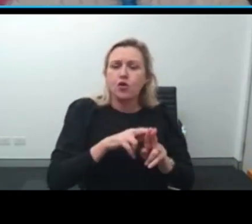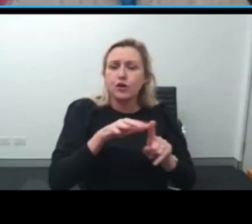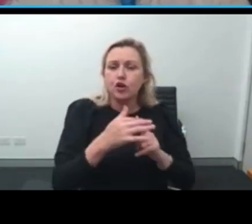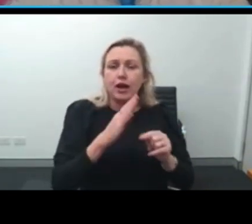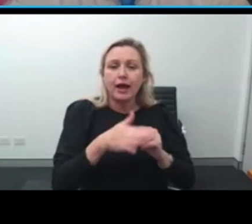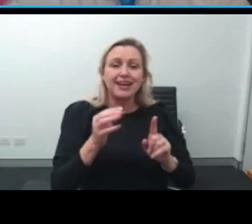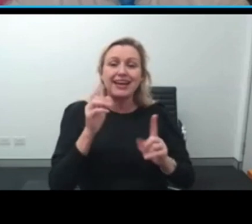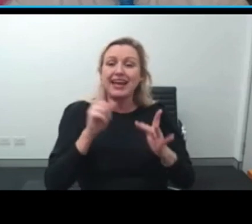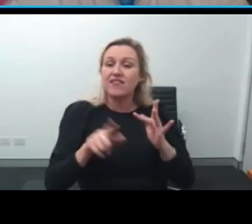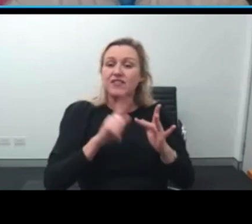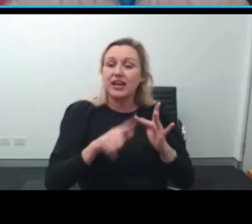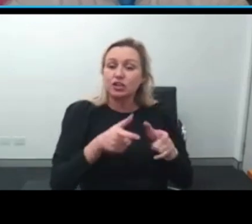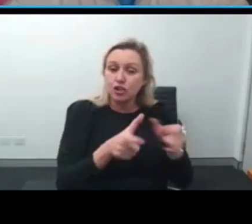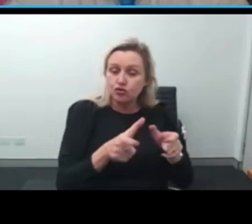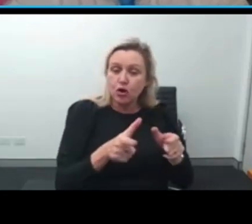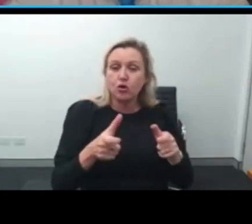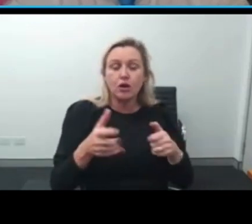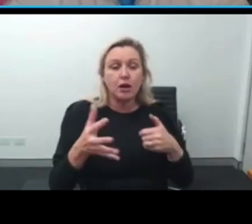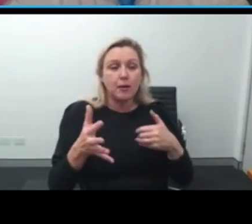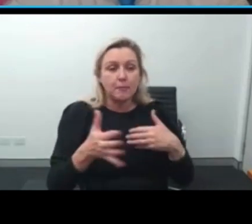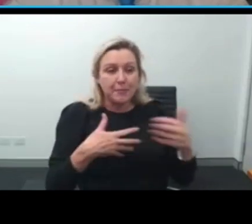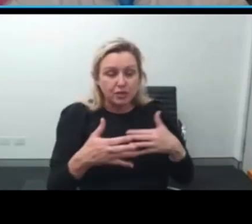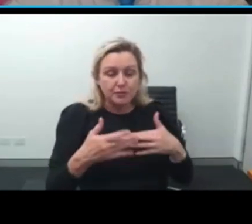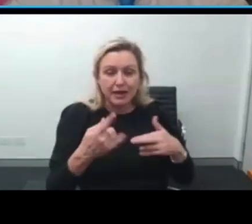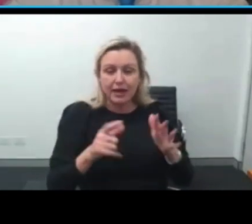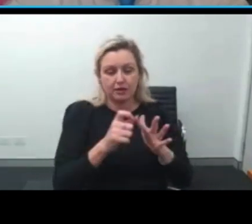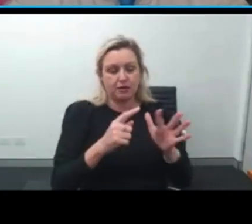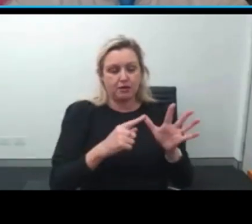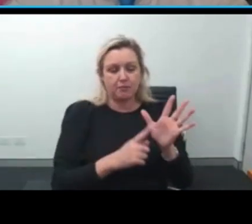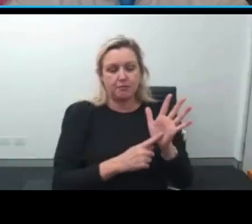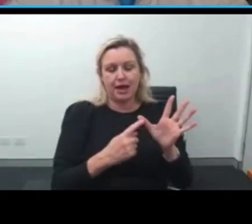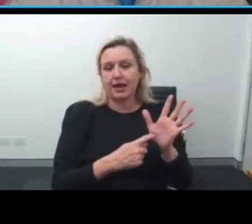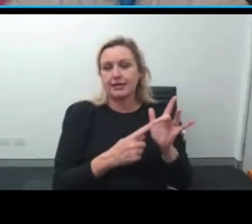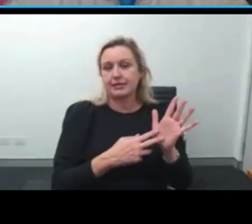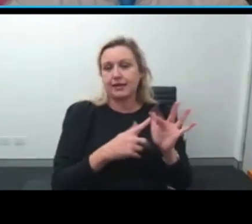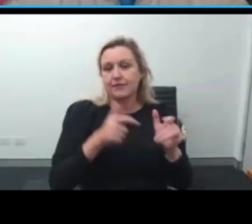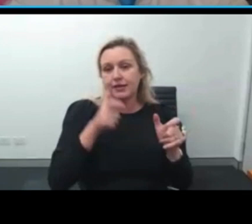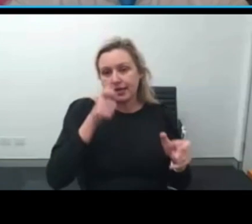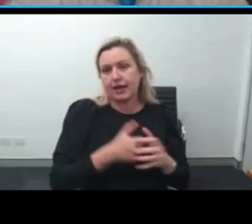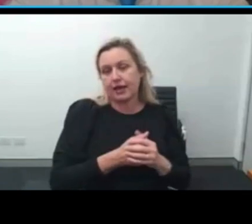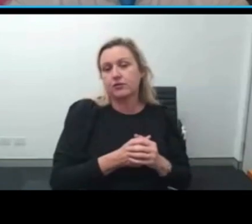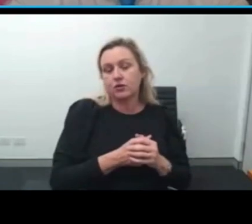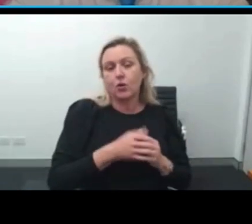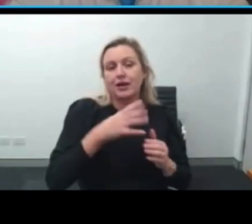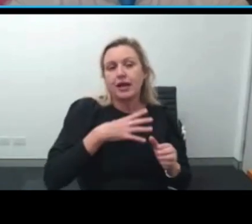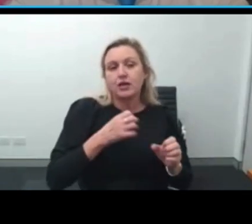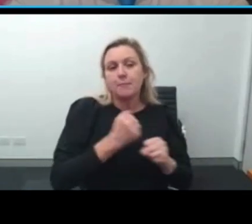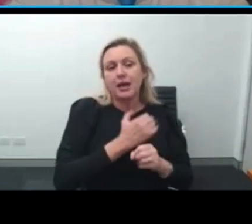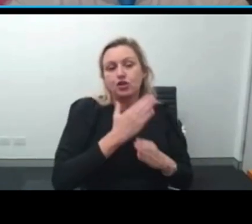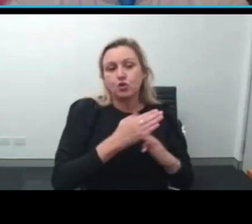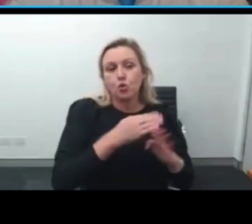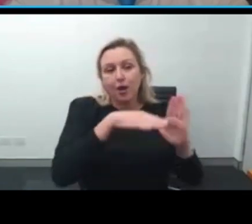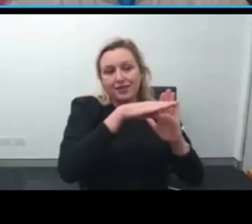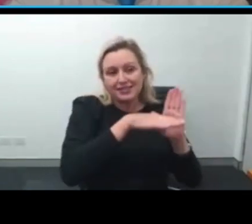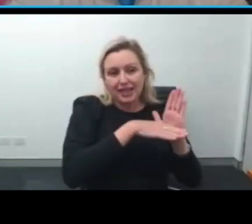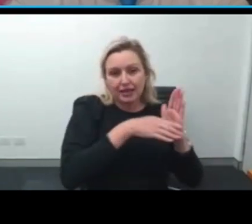control, medication management and palliative care. And people also raised the need to ensure that the requirements in the standards